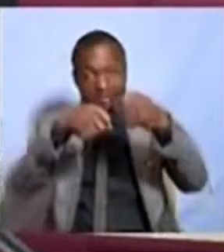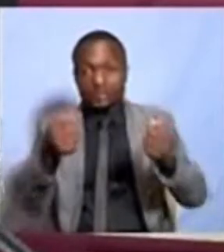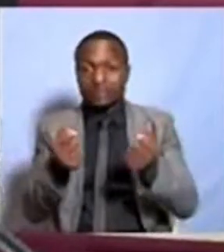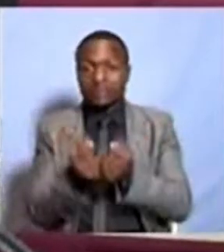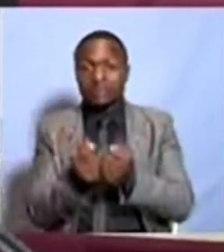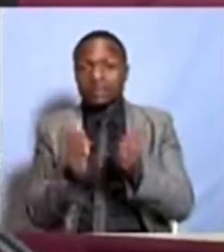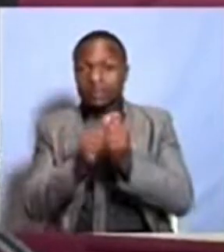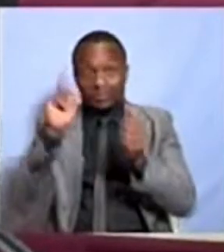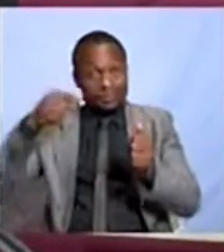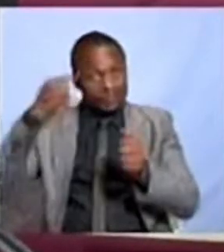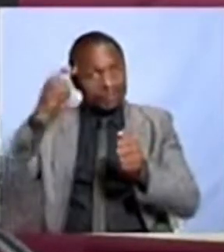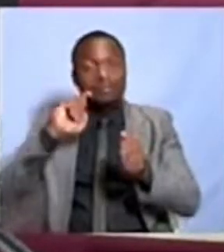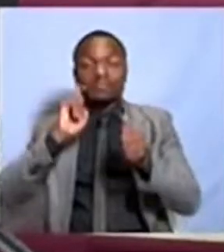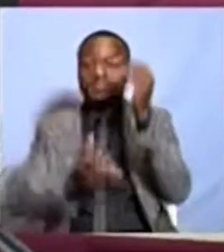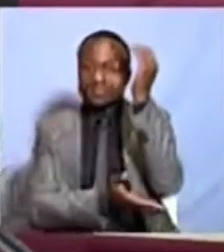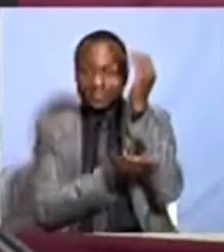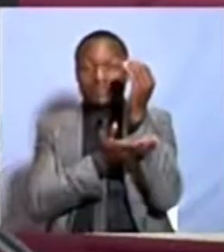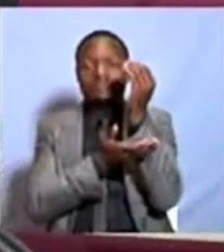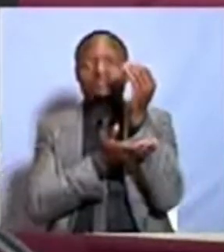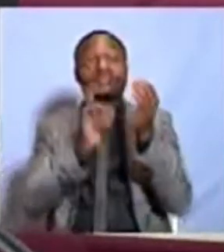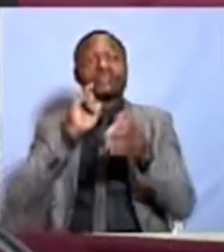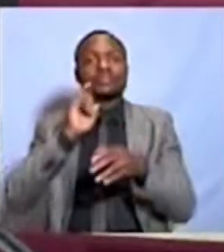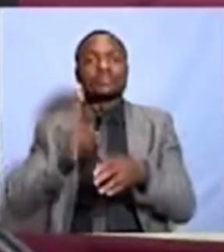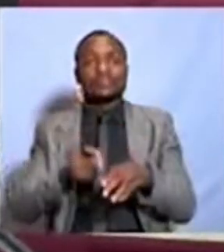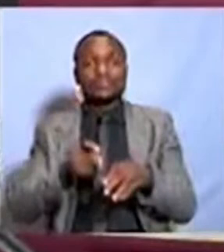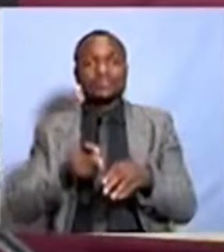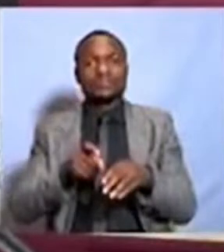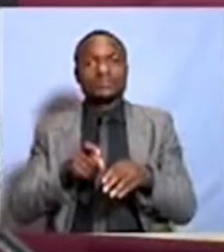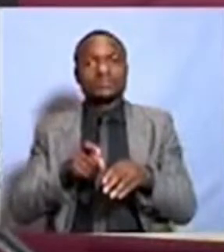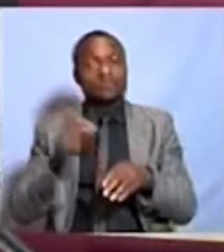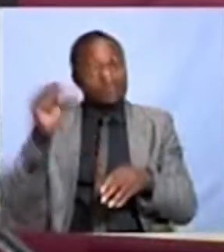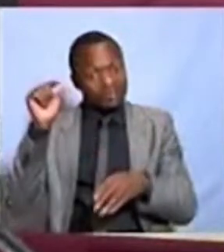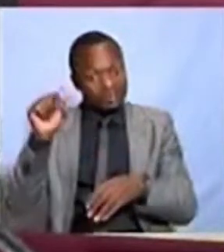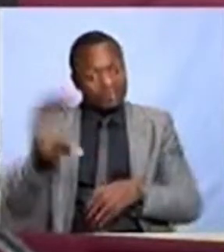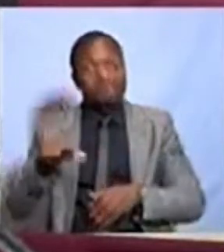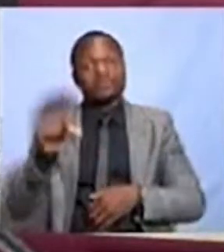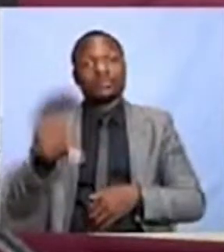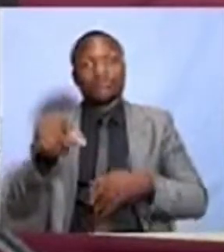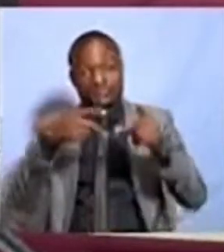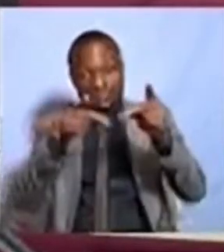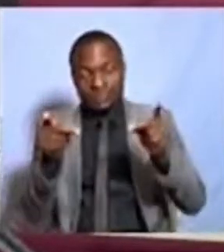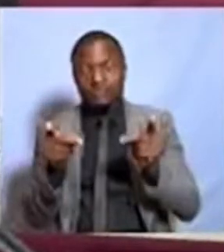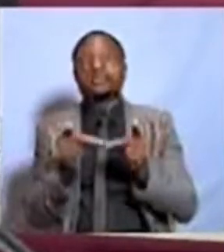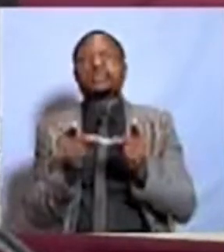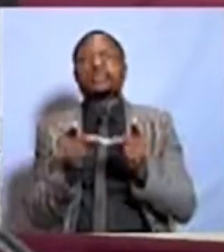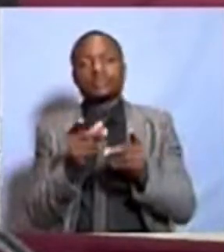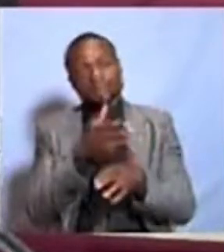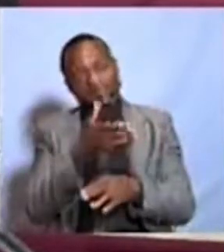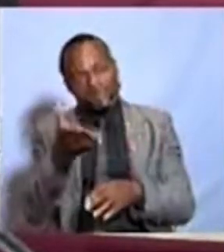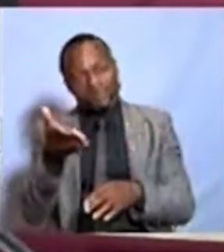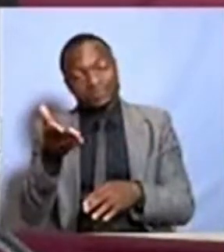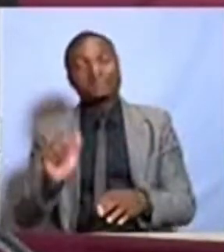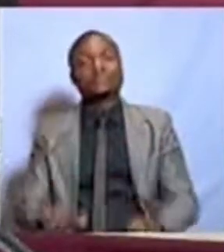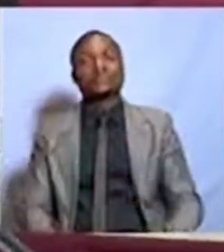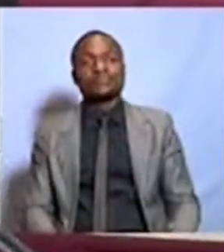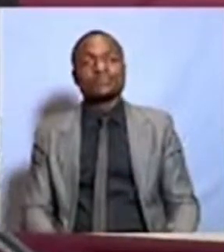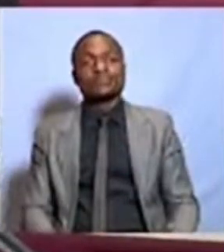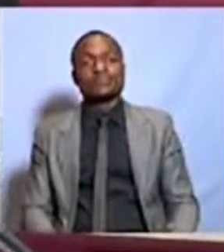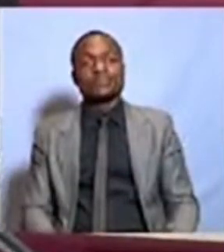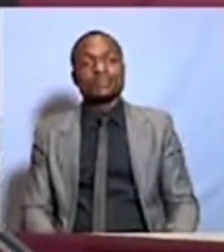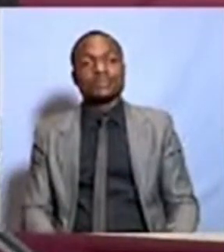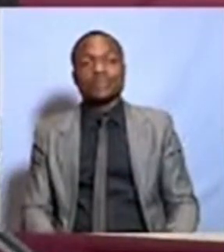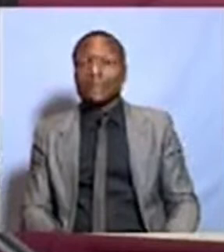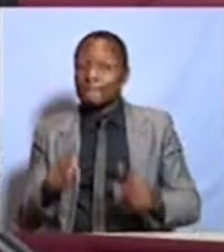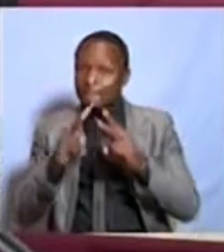enhanced, because it's hard to quantify or to qualify our position there as well. I think we